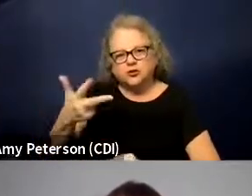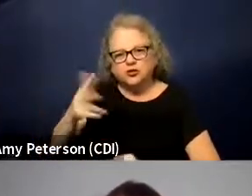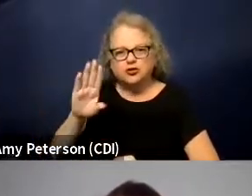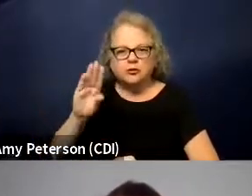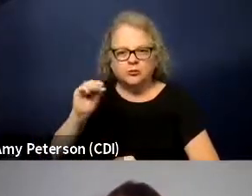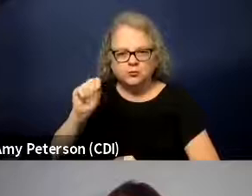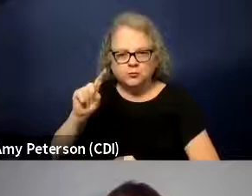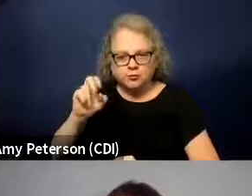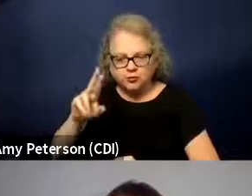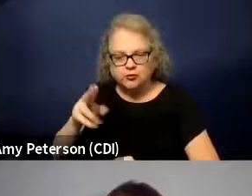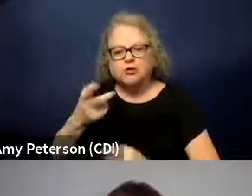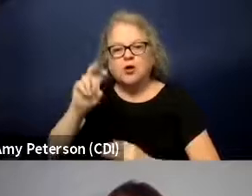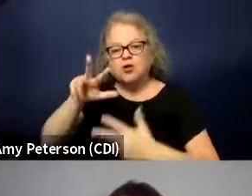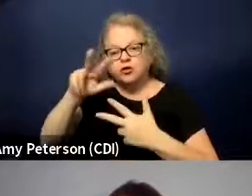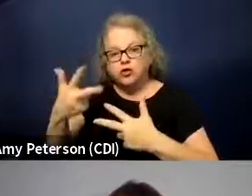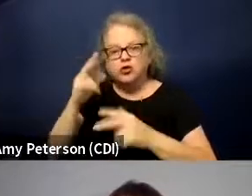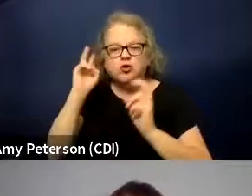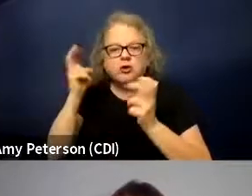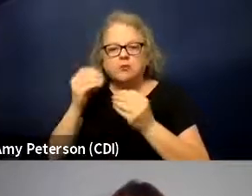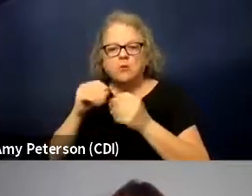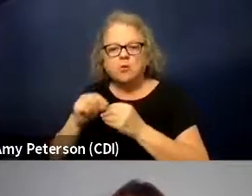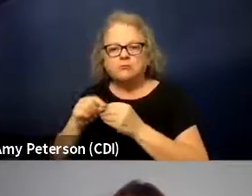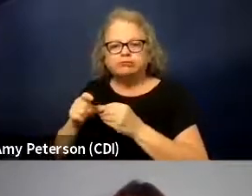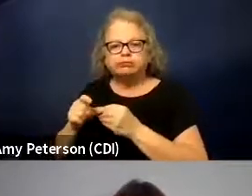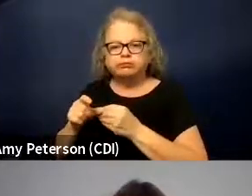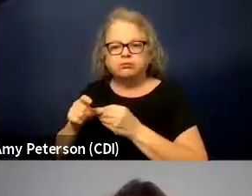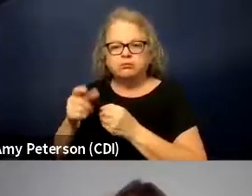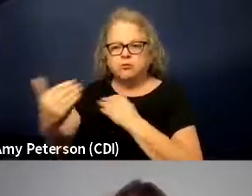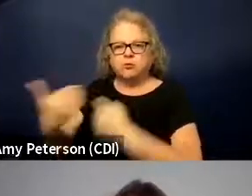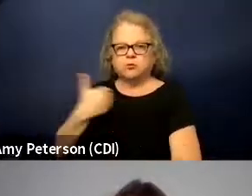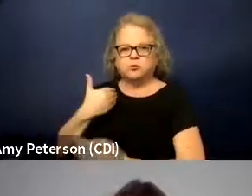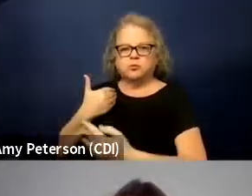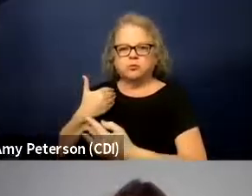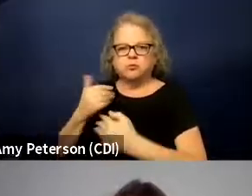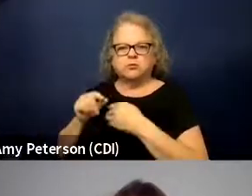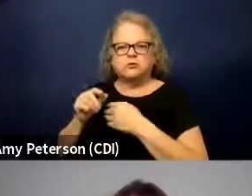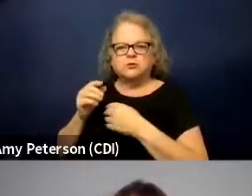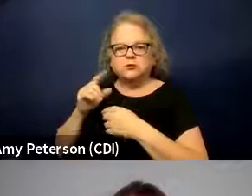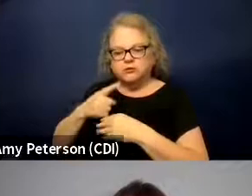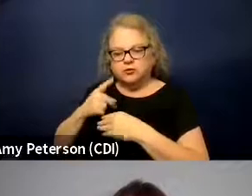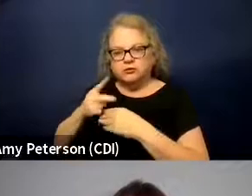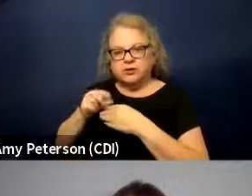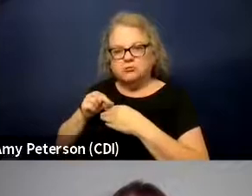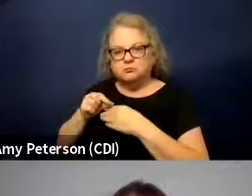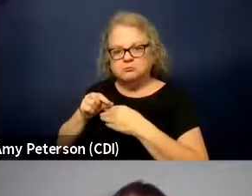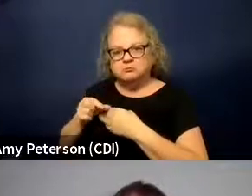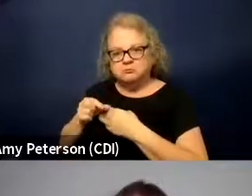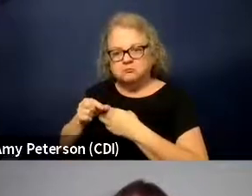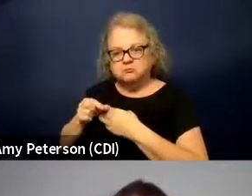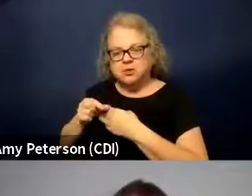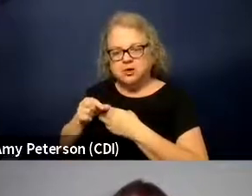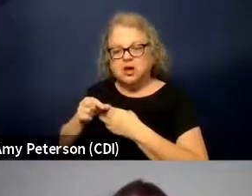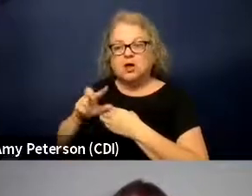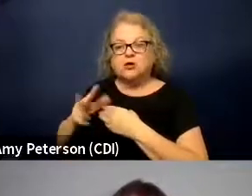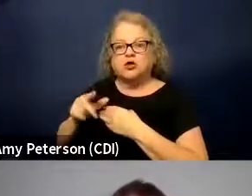The FDA and CDC are looking at data right now to determine, does